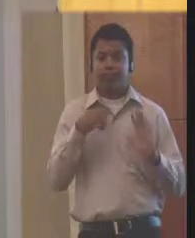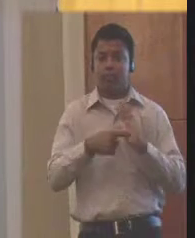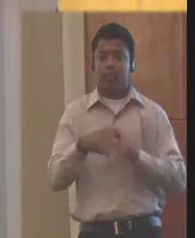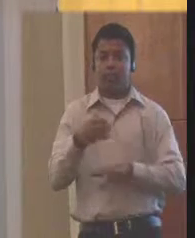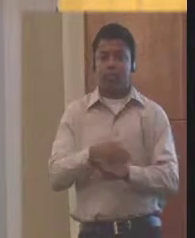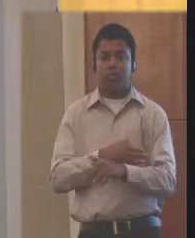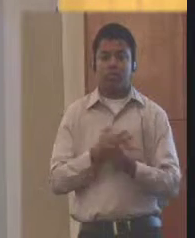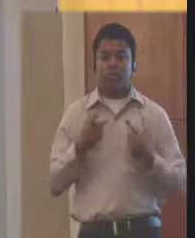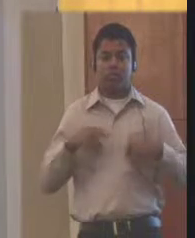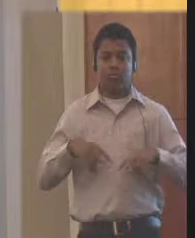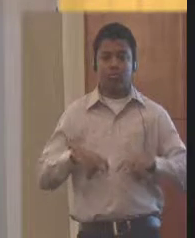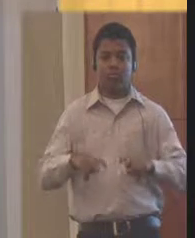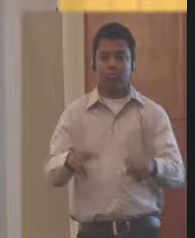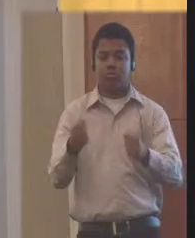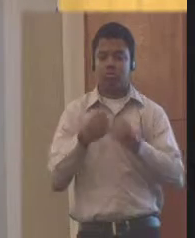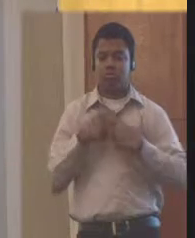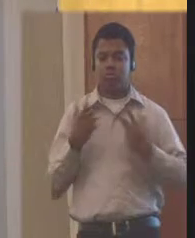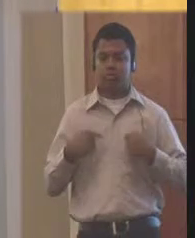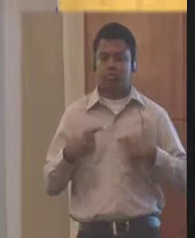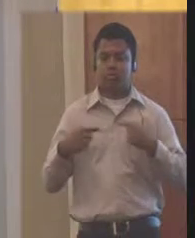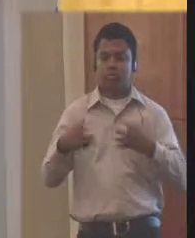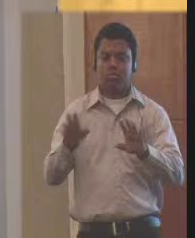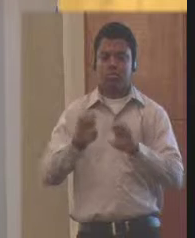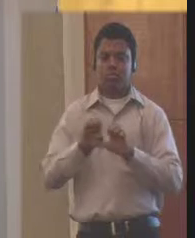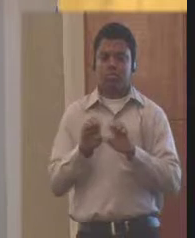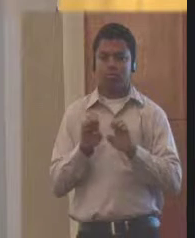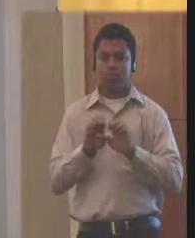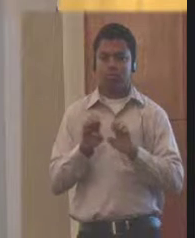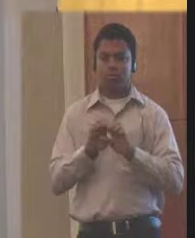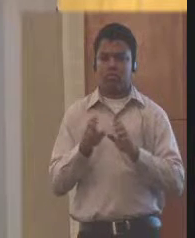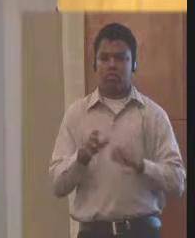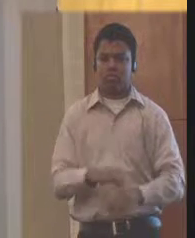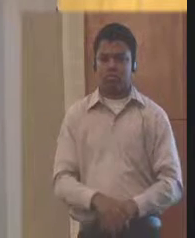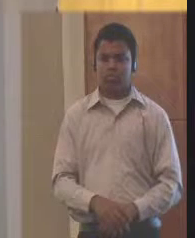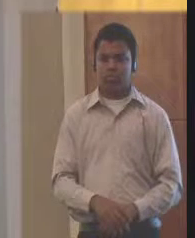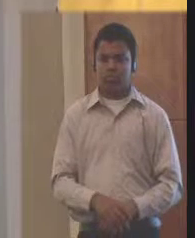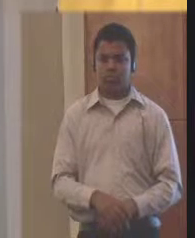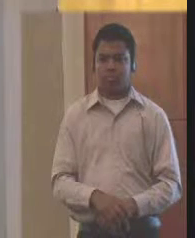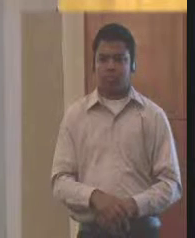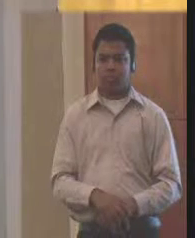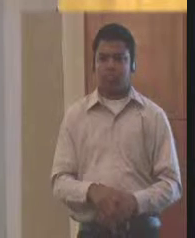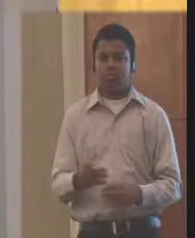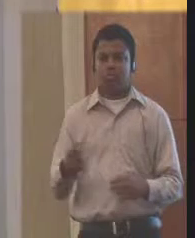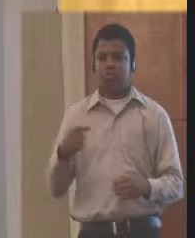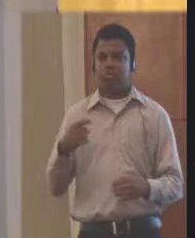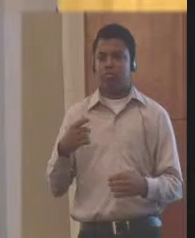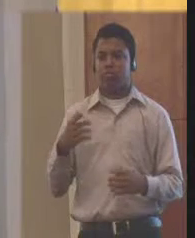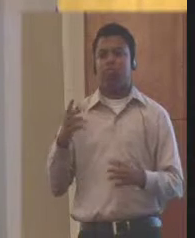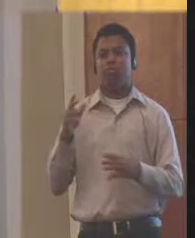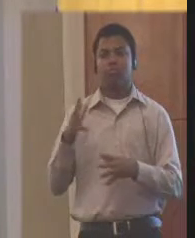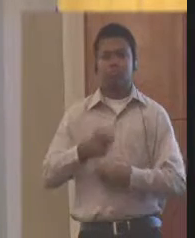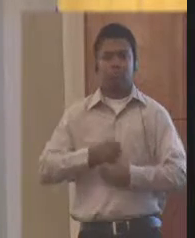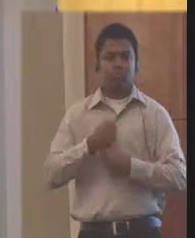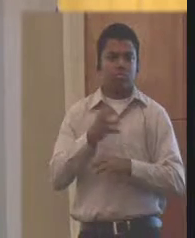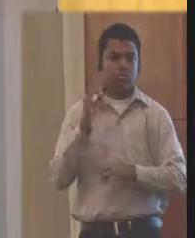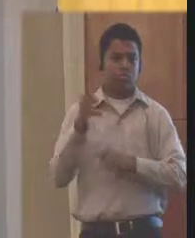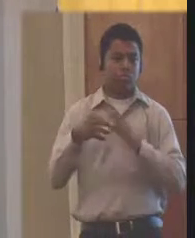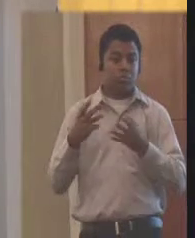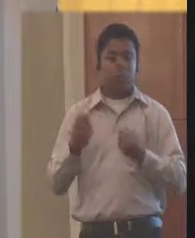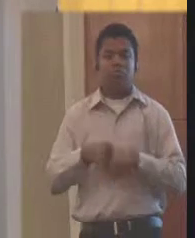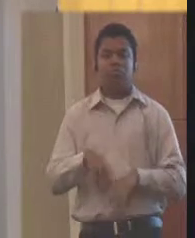which is one of the main mitigation measures to make sure that the losses from business disruptions do not occur or can be